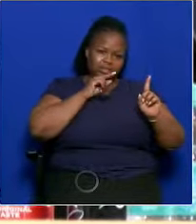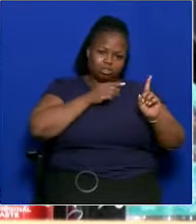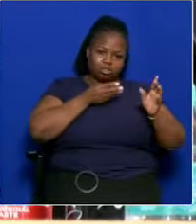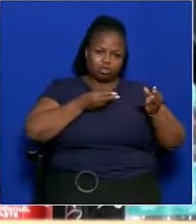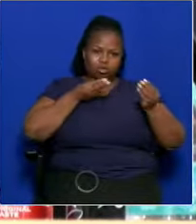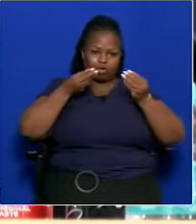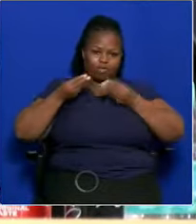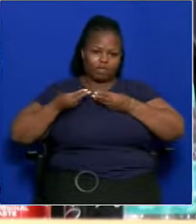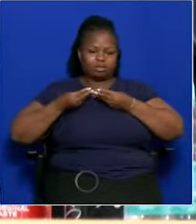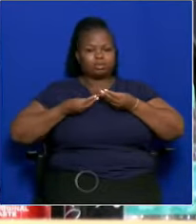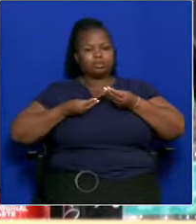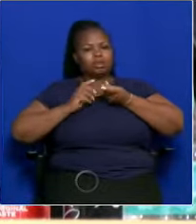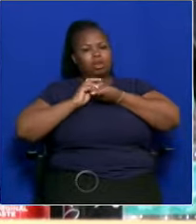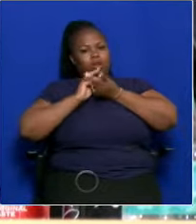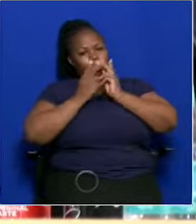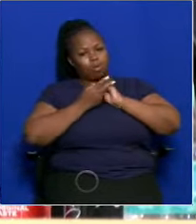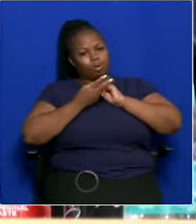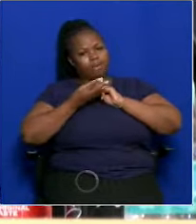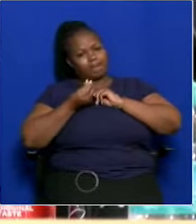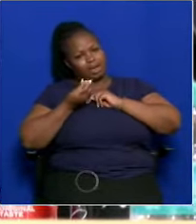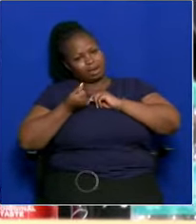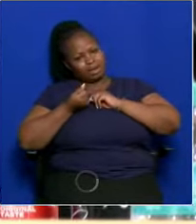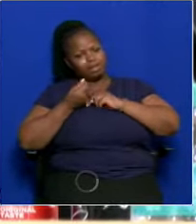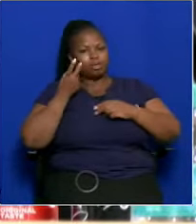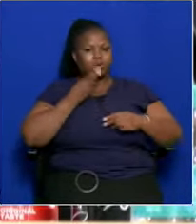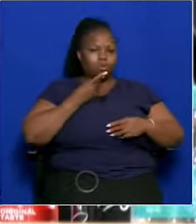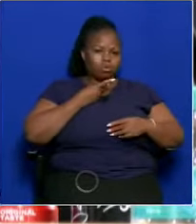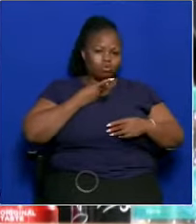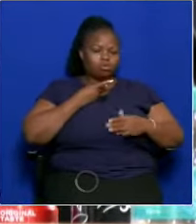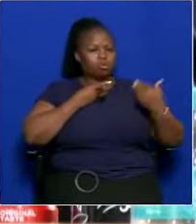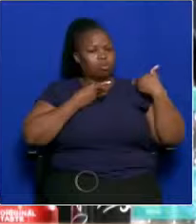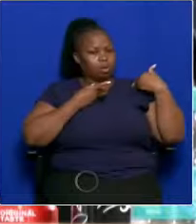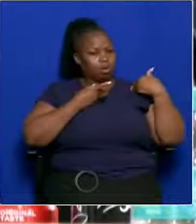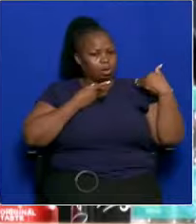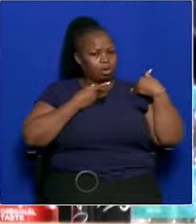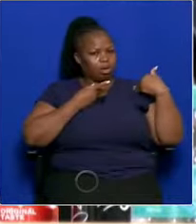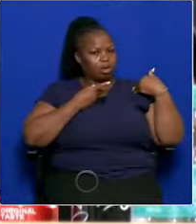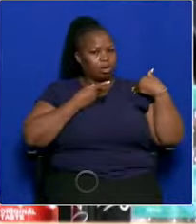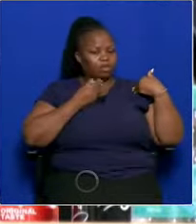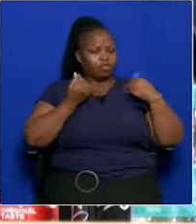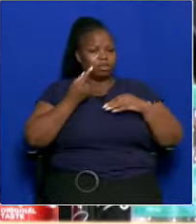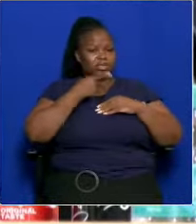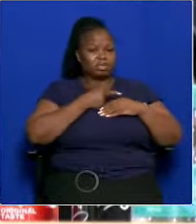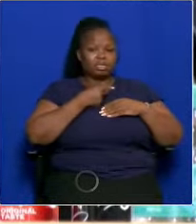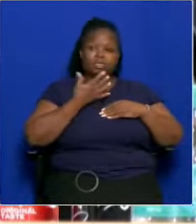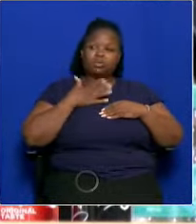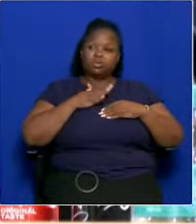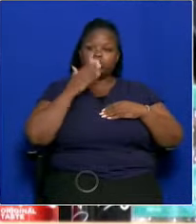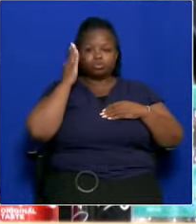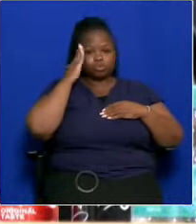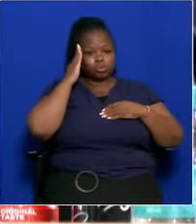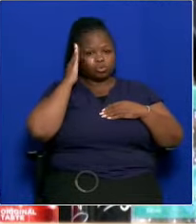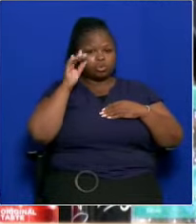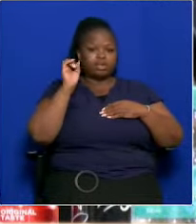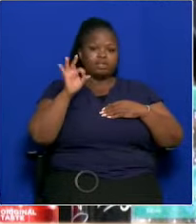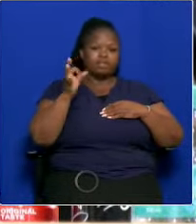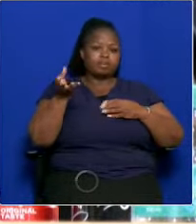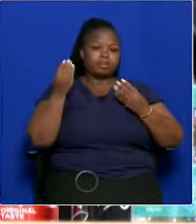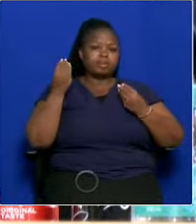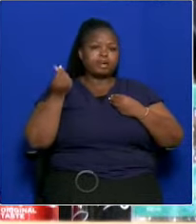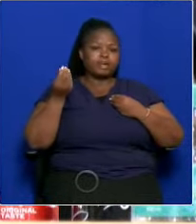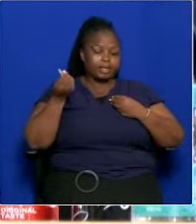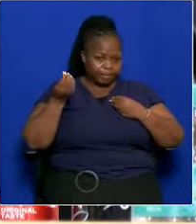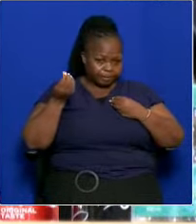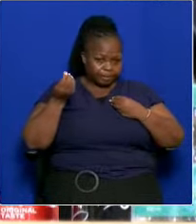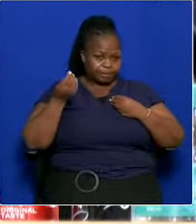and he's the one who also even follow-ups a few days later to see if you had acquired the money. You oblige him